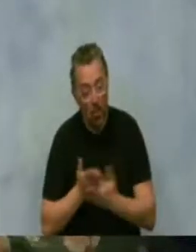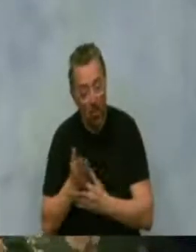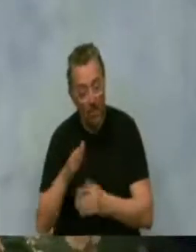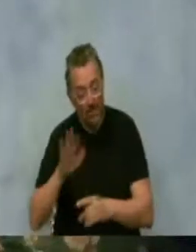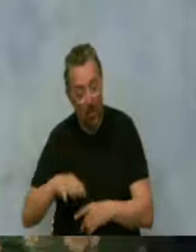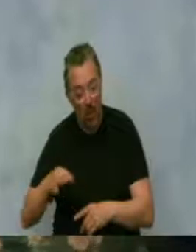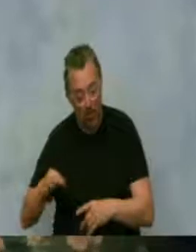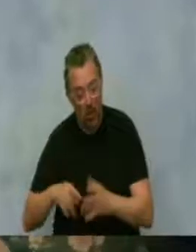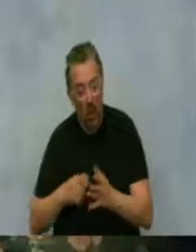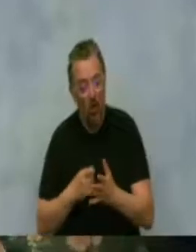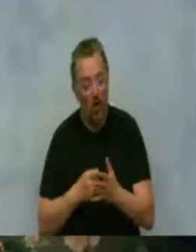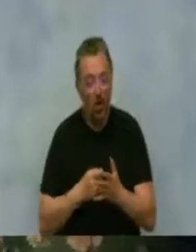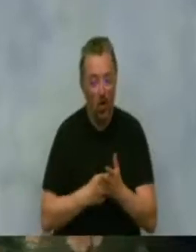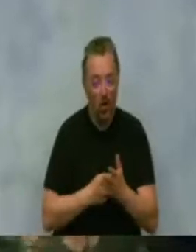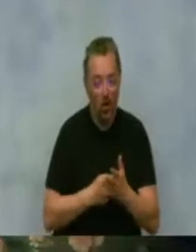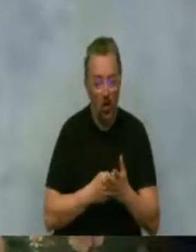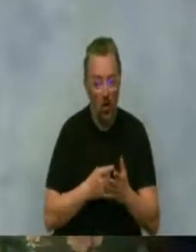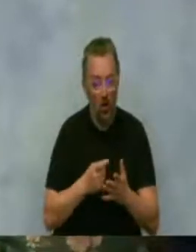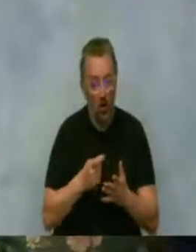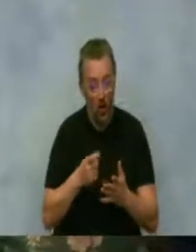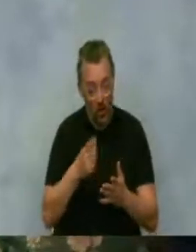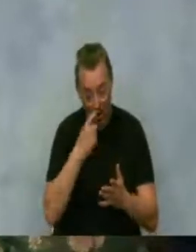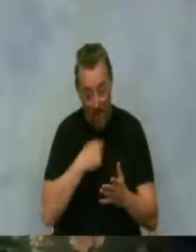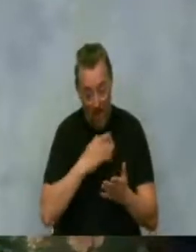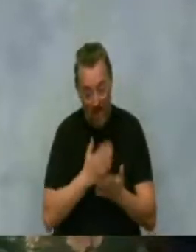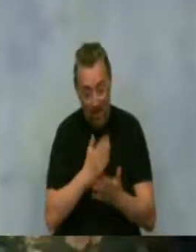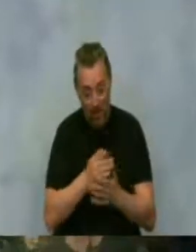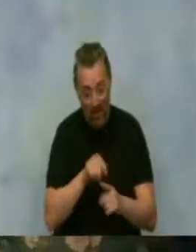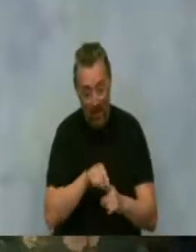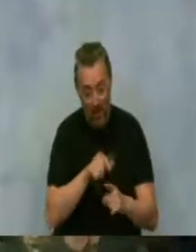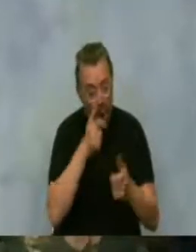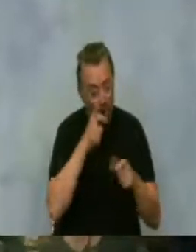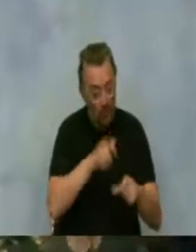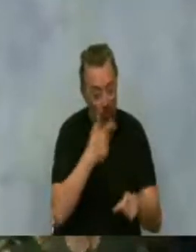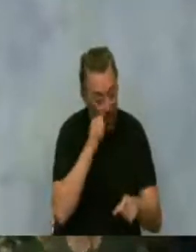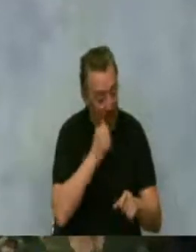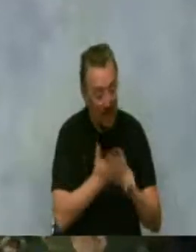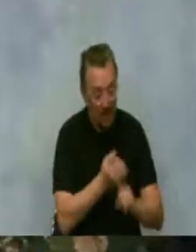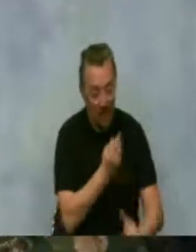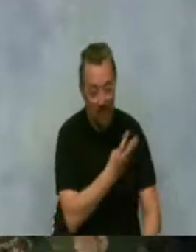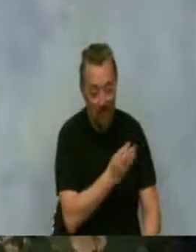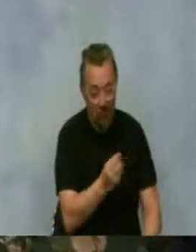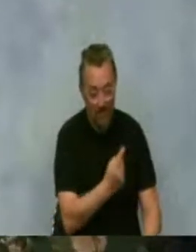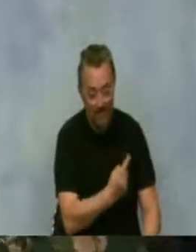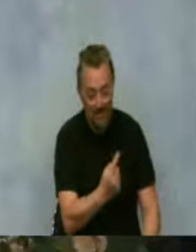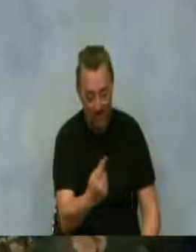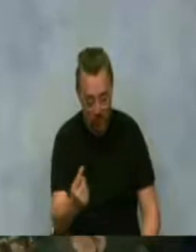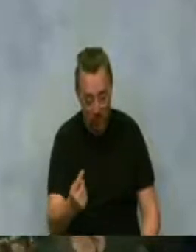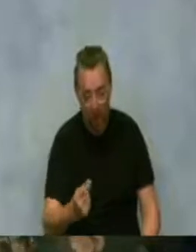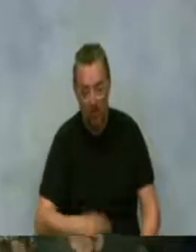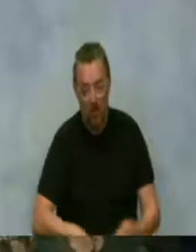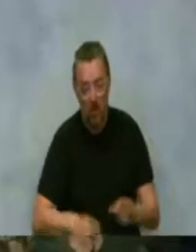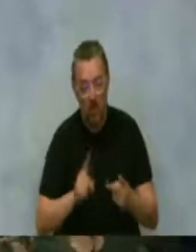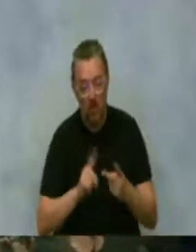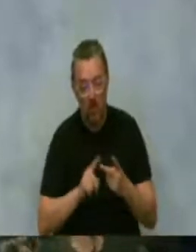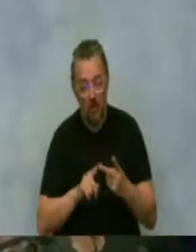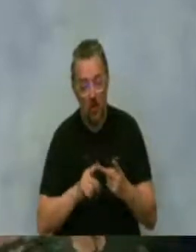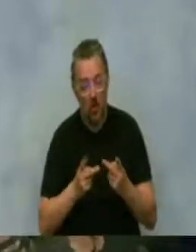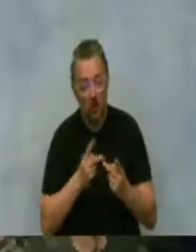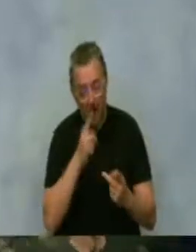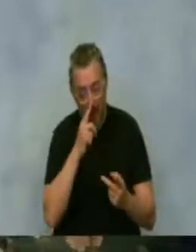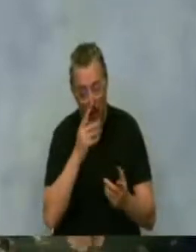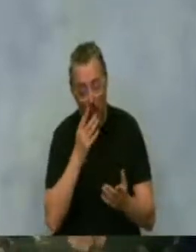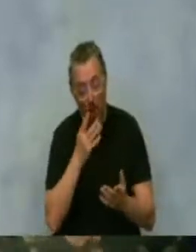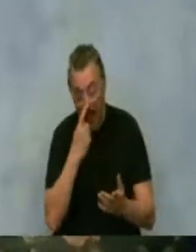so, do we have provision for them to make sure the residents get the £400 each? And also, can you confirm,